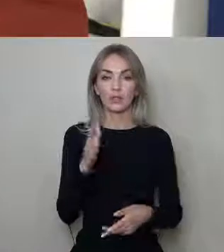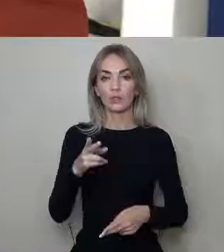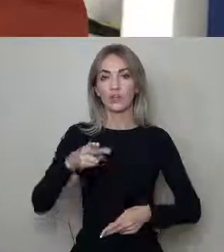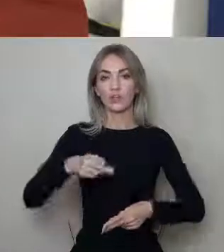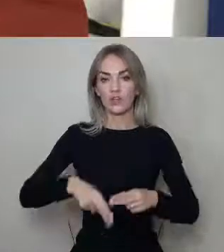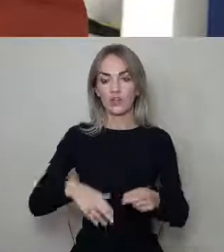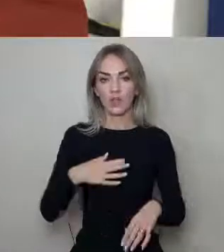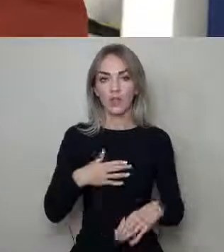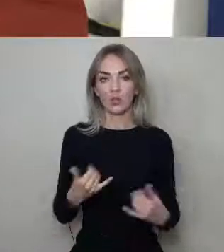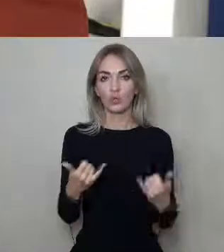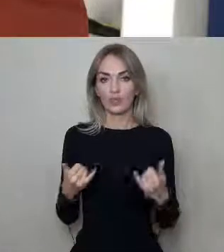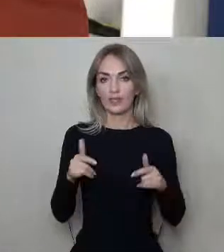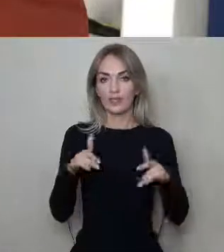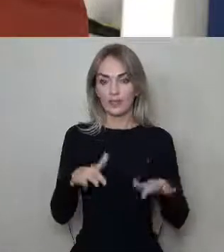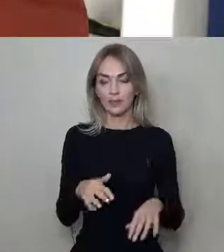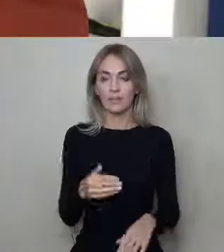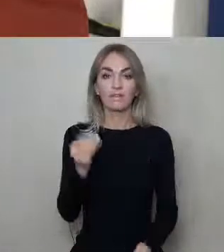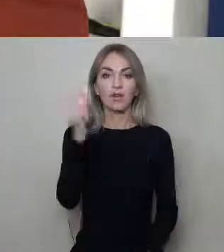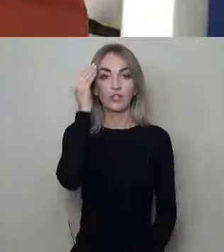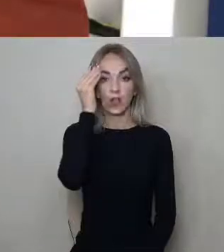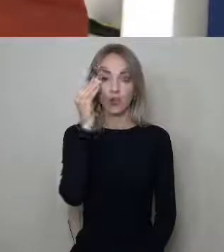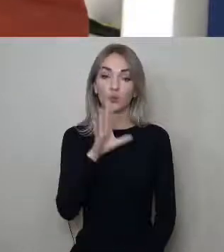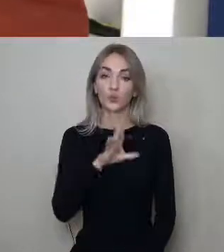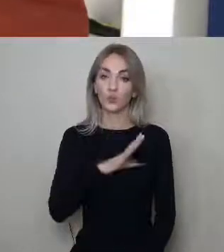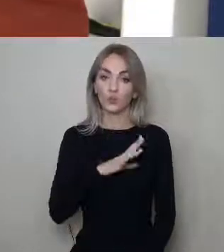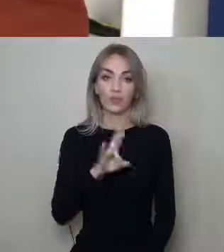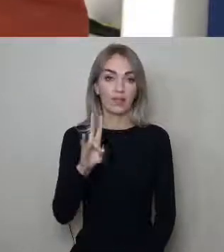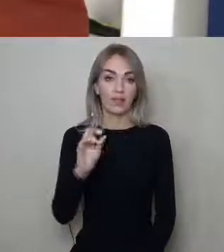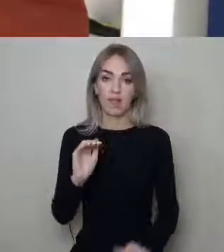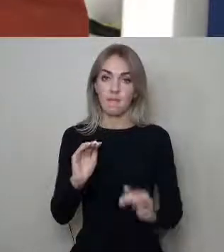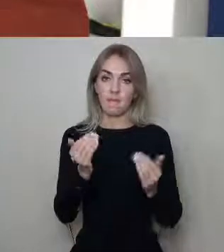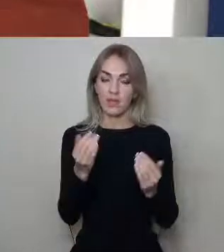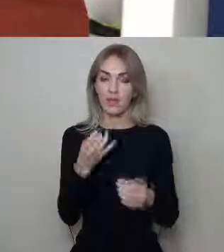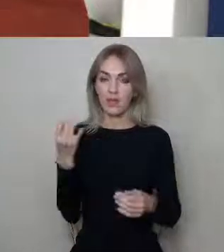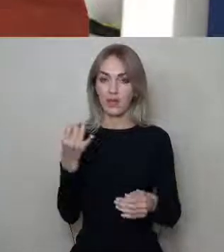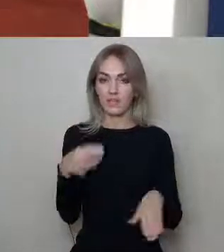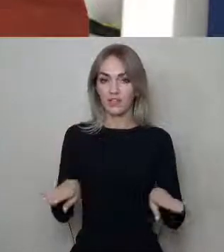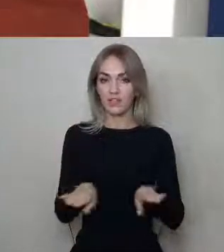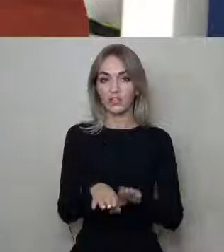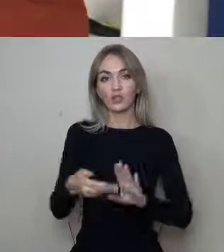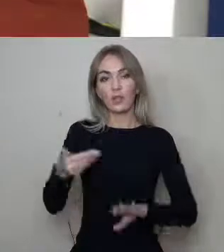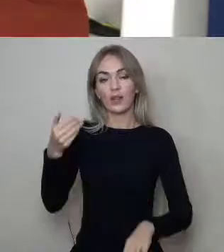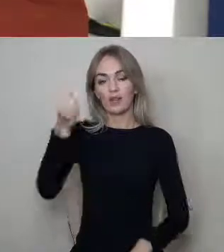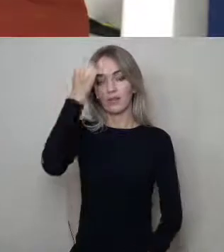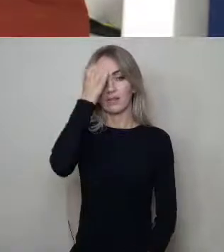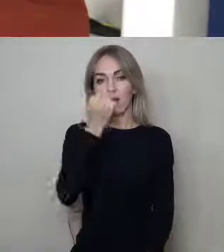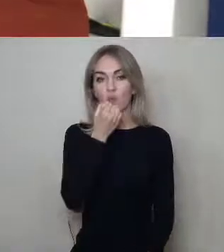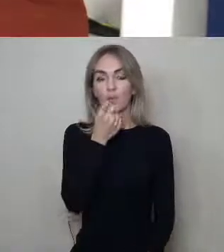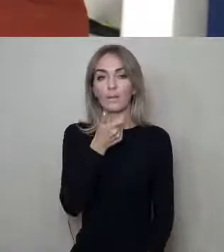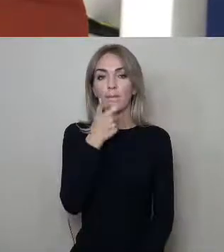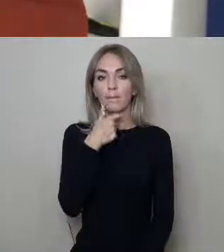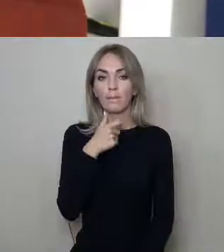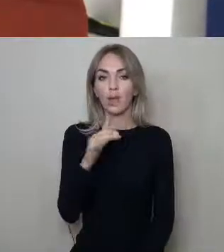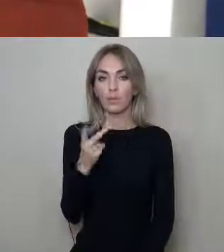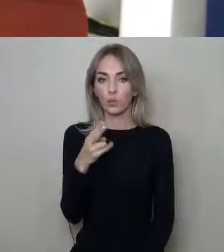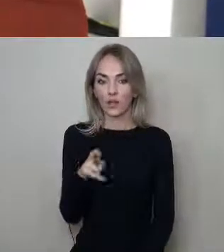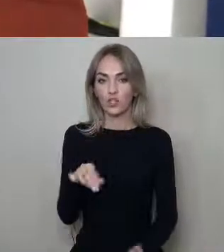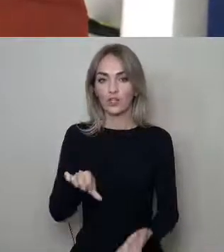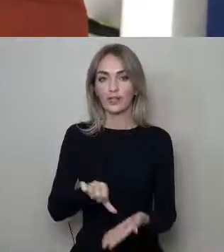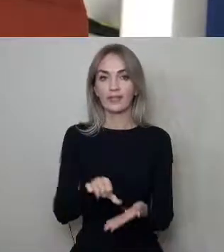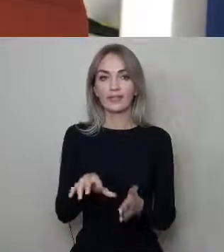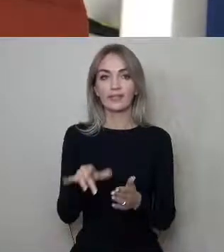we are going to conclude today's event. It seems to me that it was no less interesting than the previous